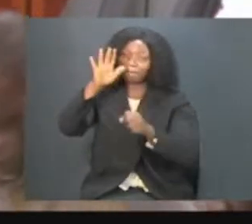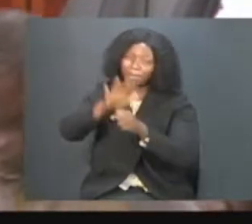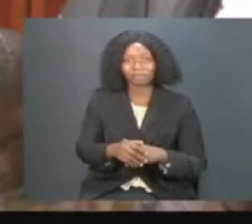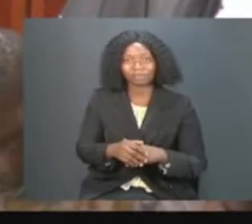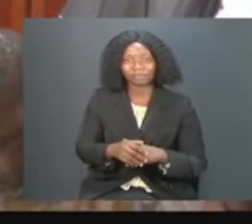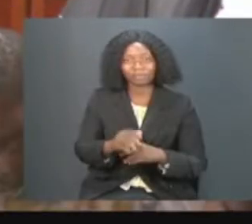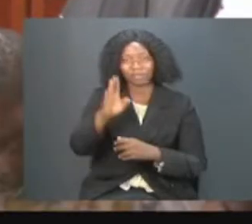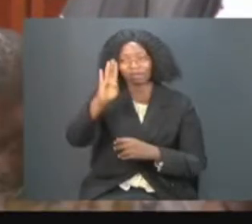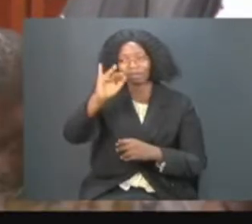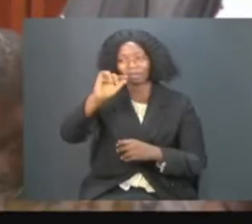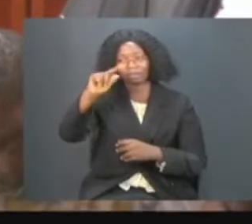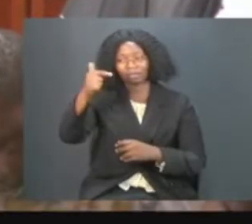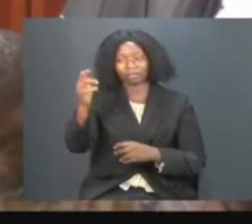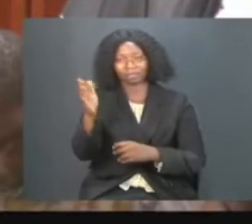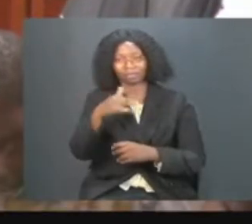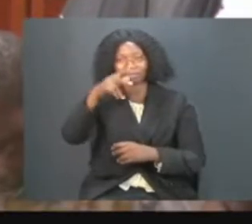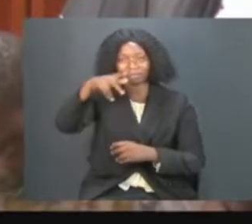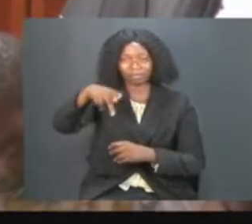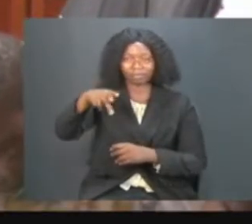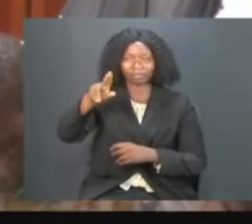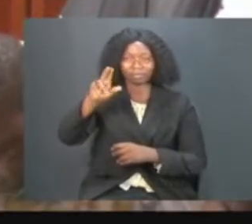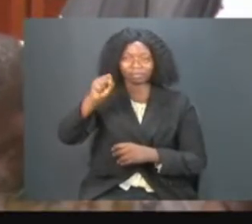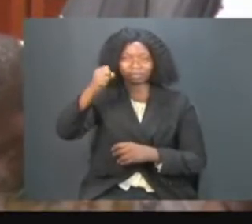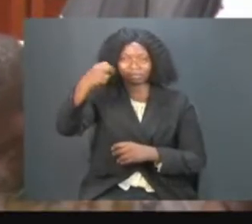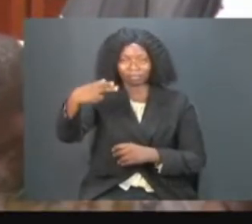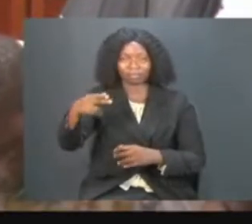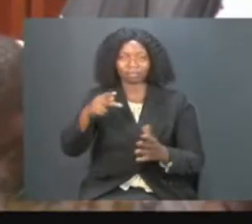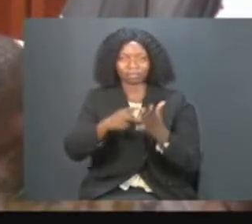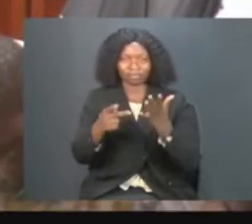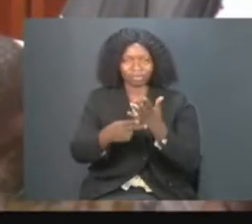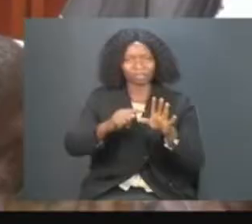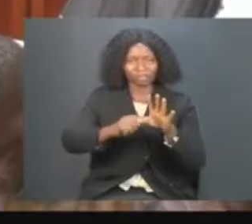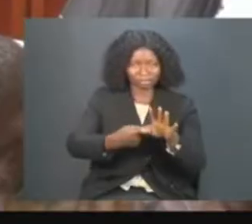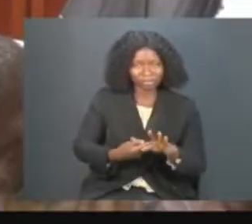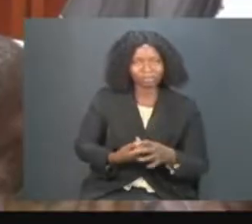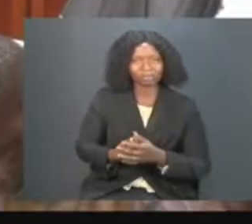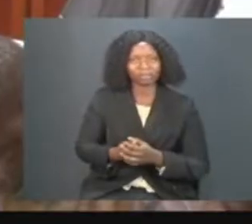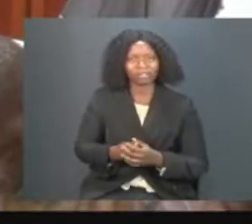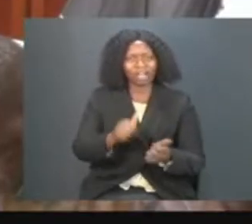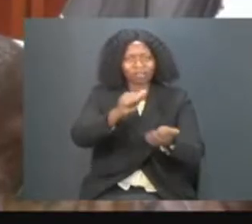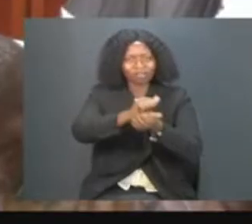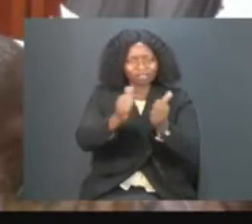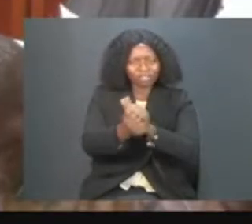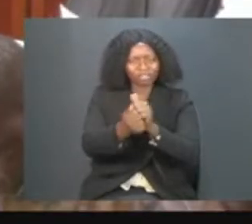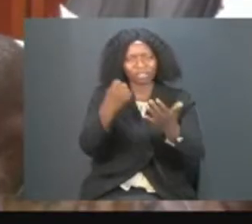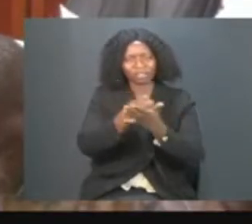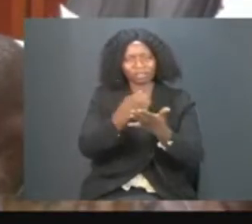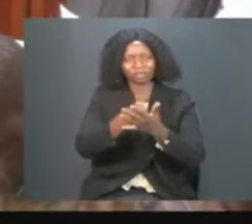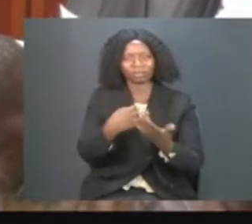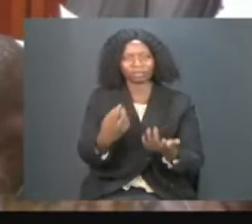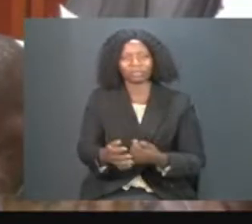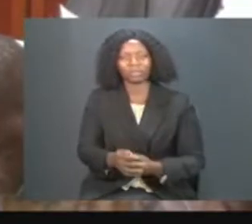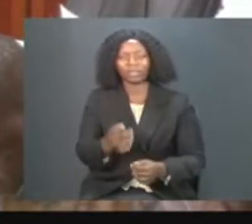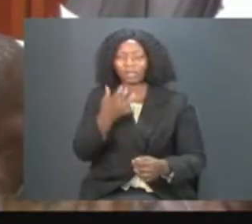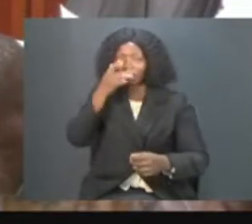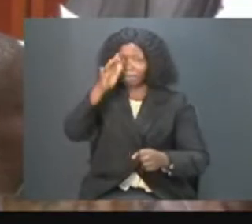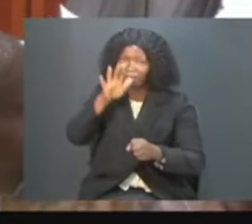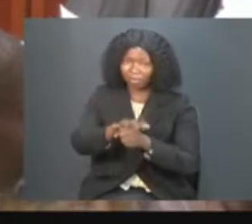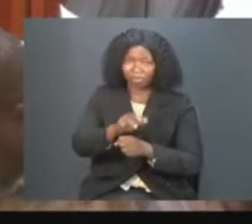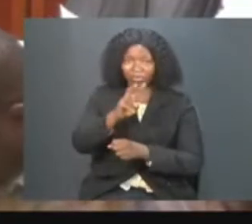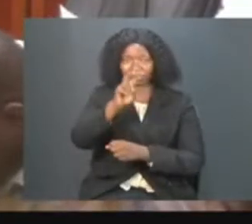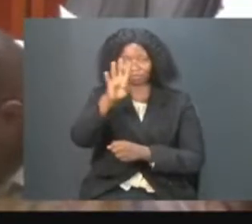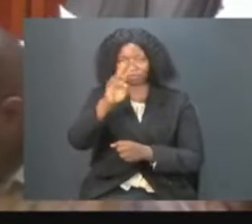Excellency promised to reset the economy. He has reset and fixed your mess. Mr. Speaker, he promised a